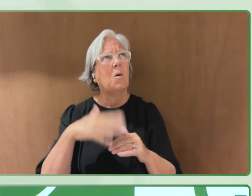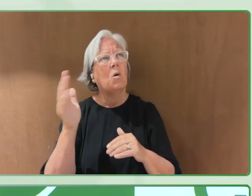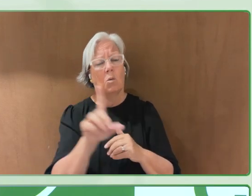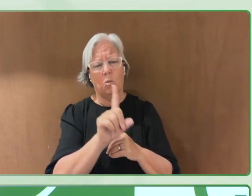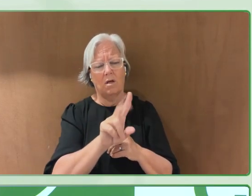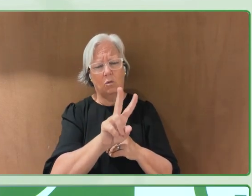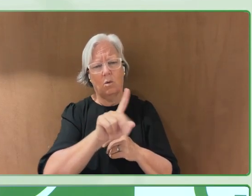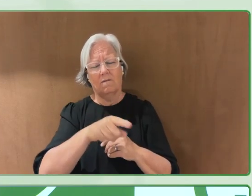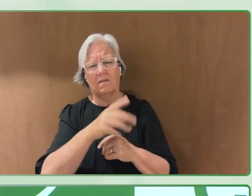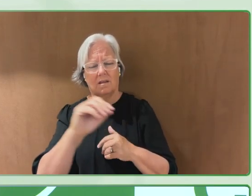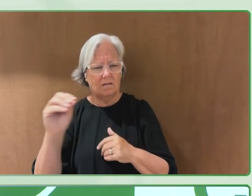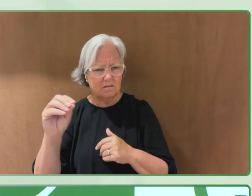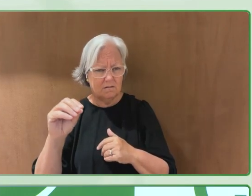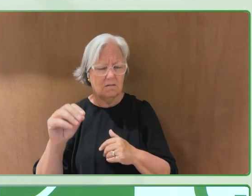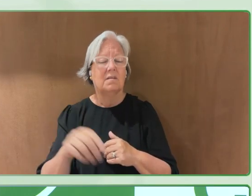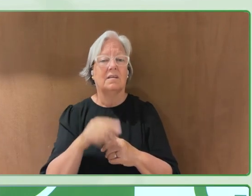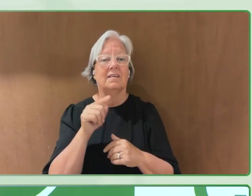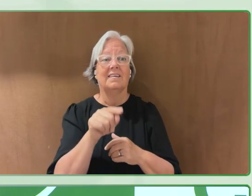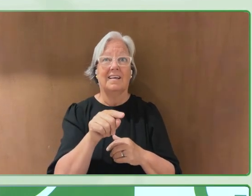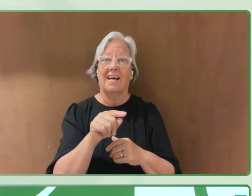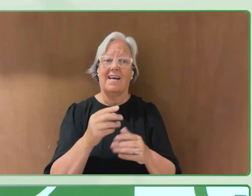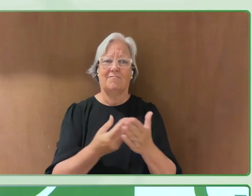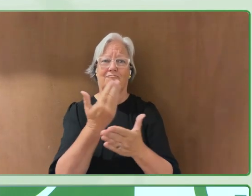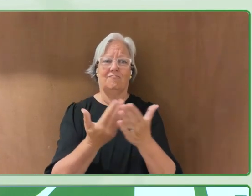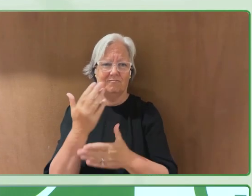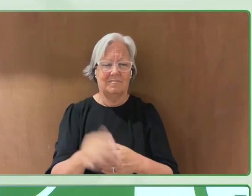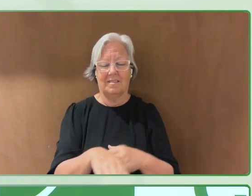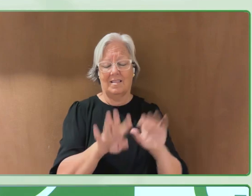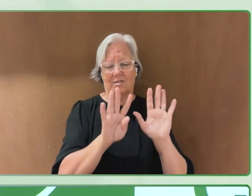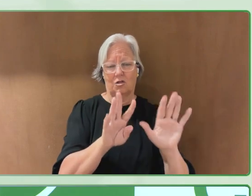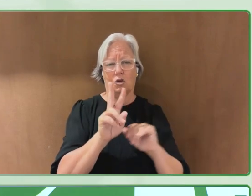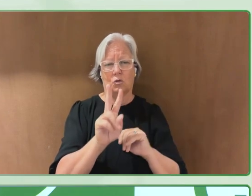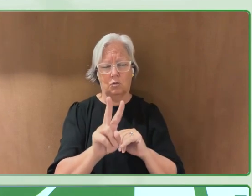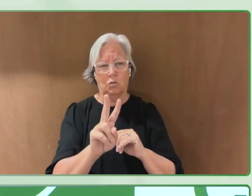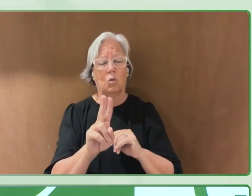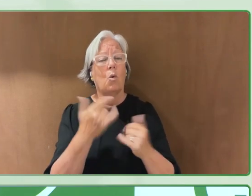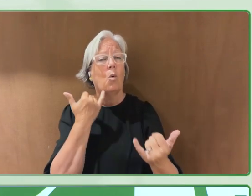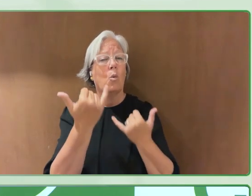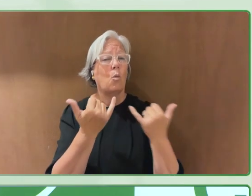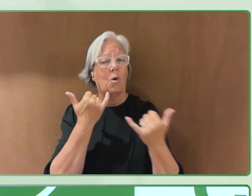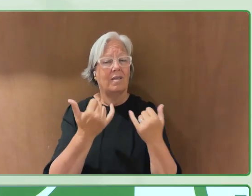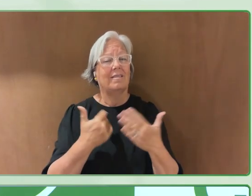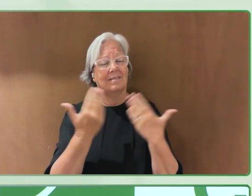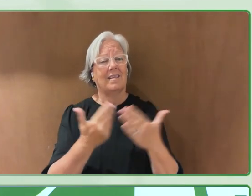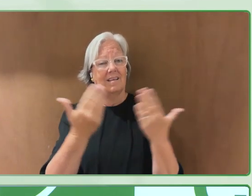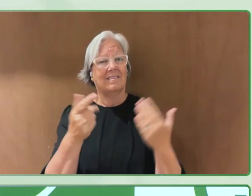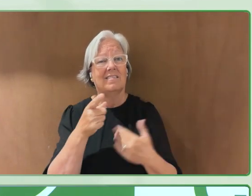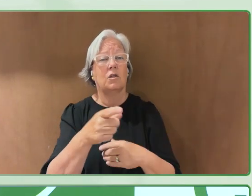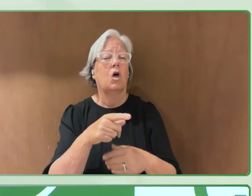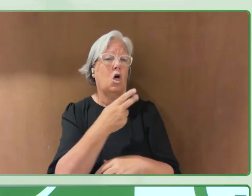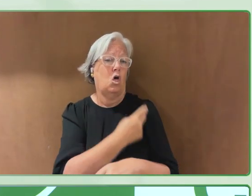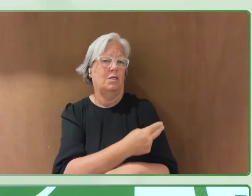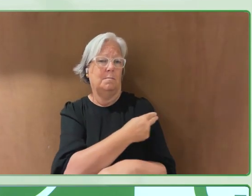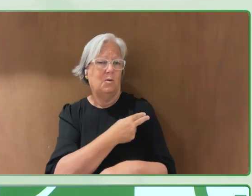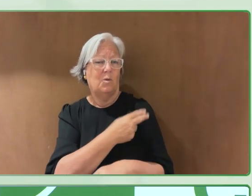through DeafTawk platform. 92 calls on the daily basis being facilitated at hospital in order to communicate with the